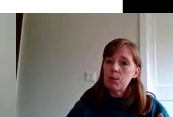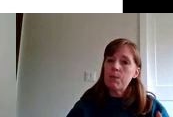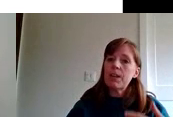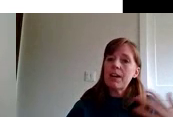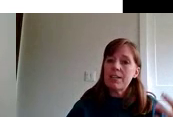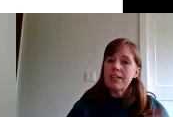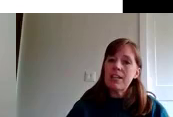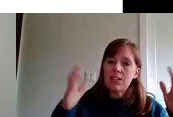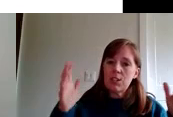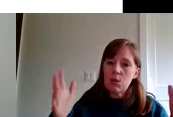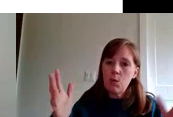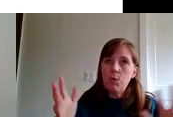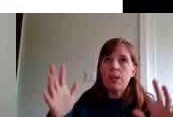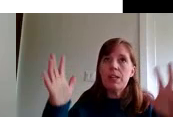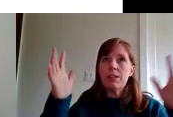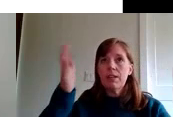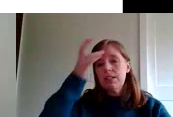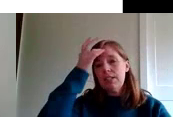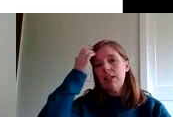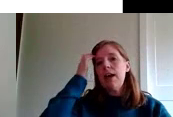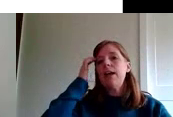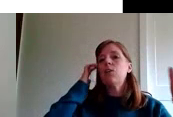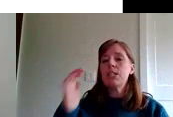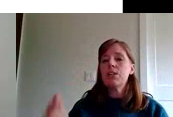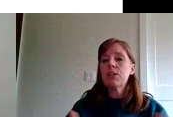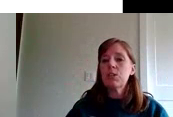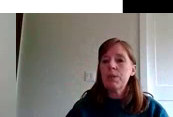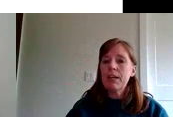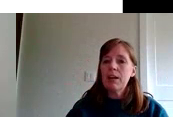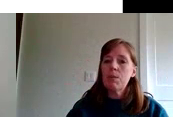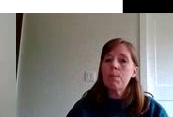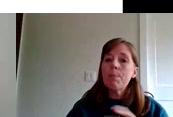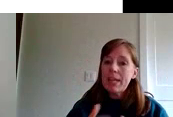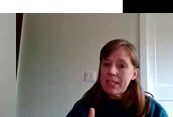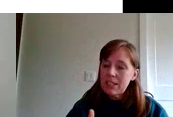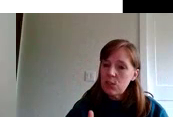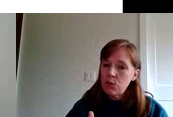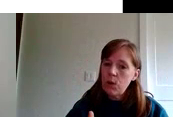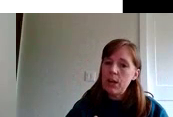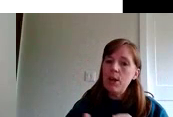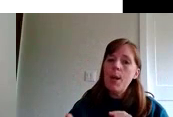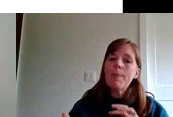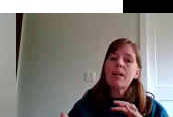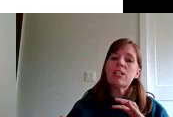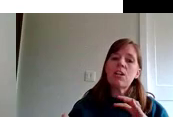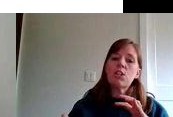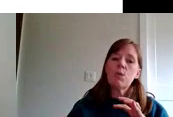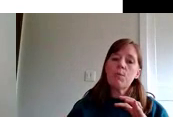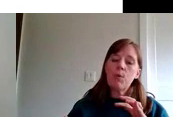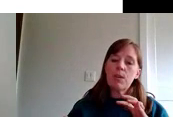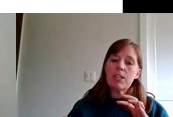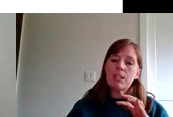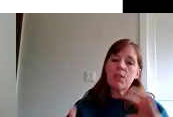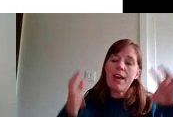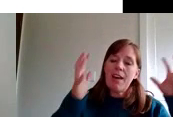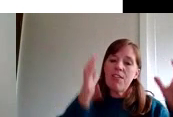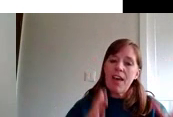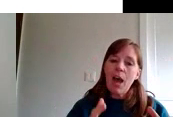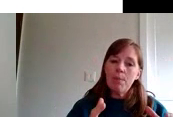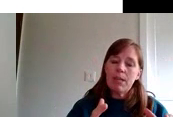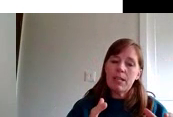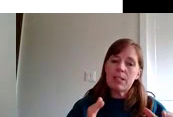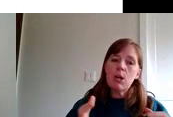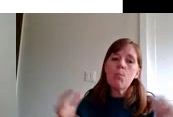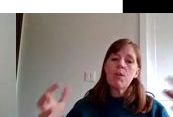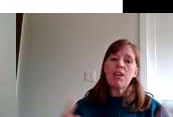enriching the content, and so the slide or the materials become the basis for it, but it's also important so they